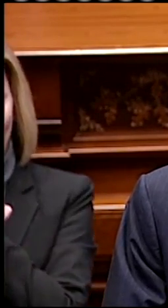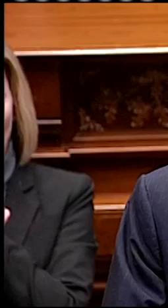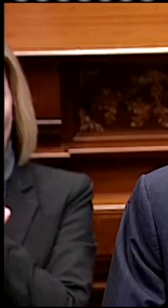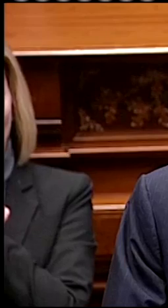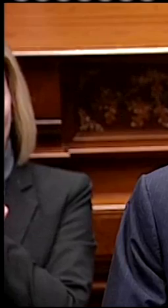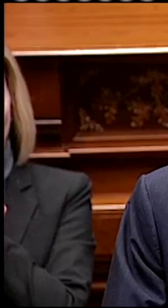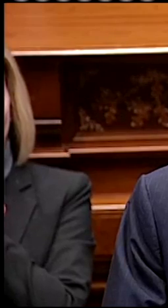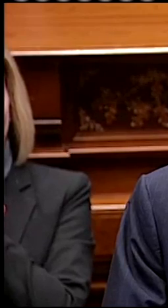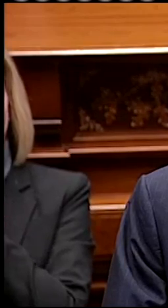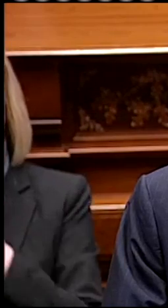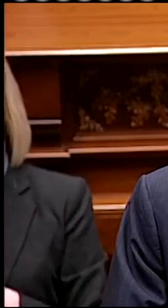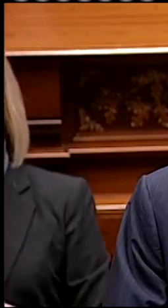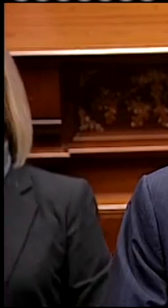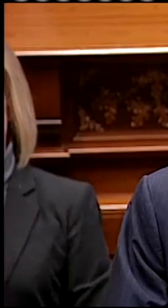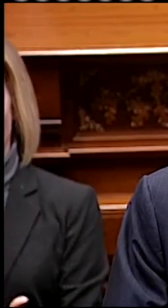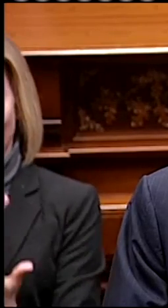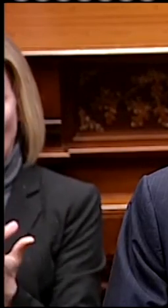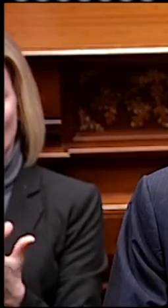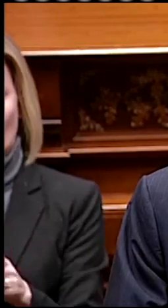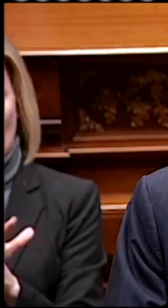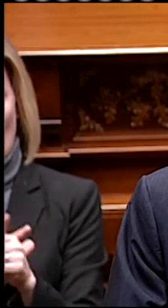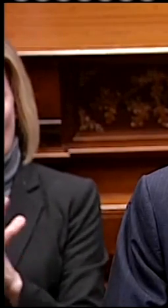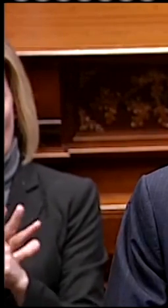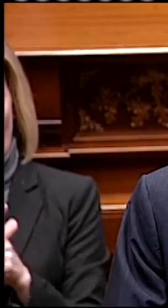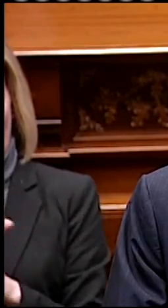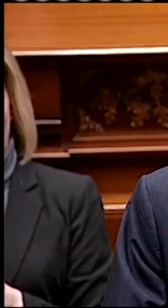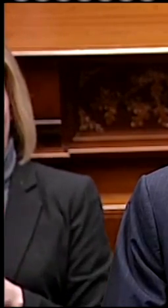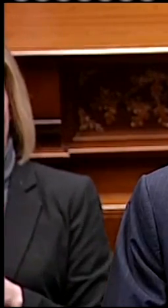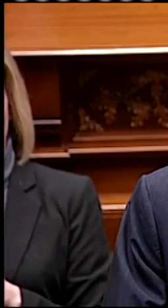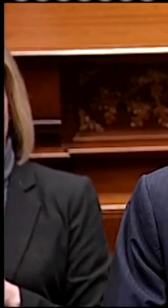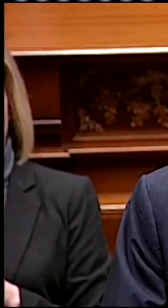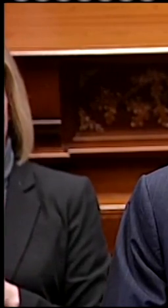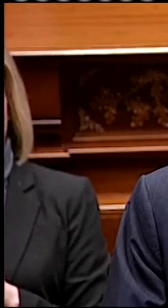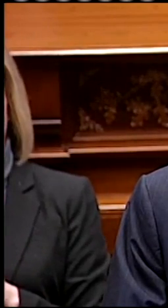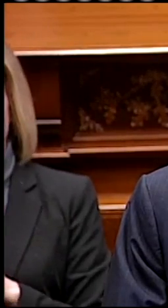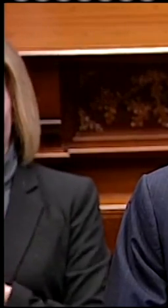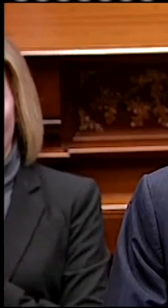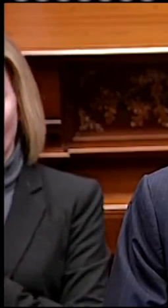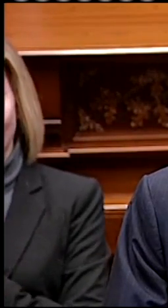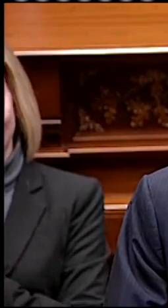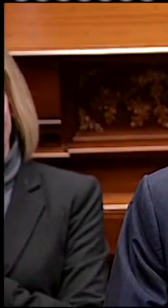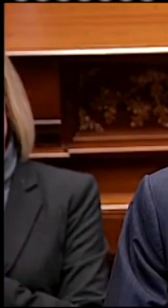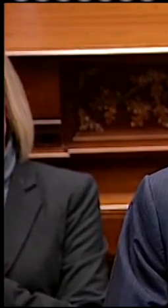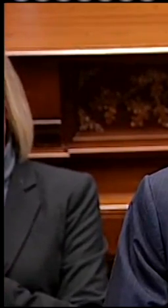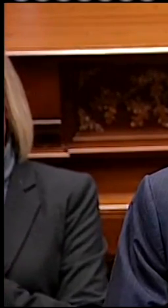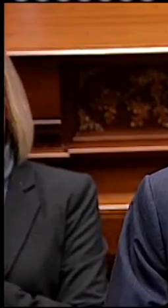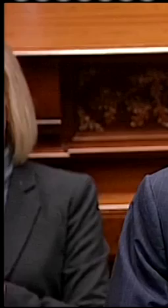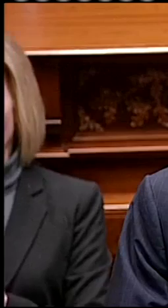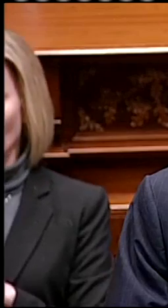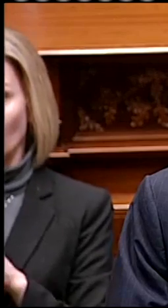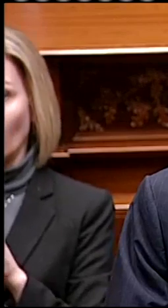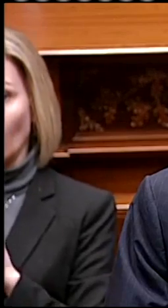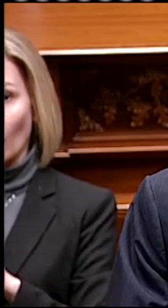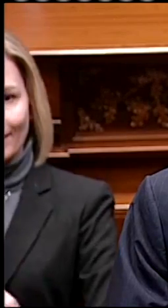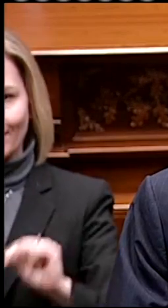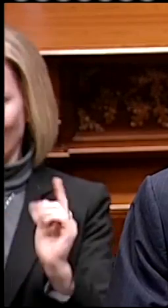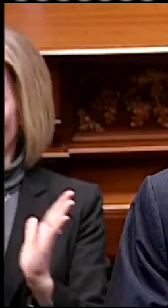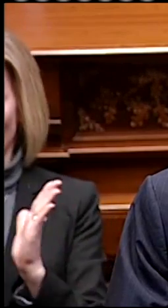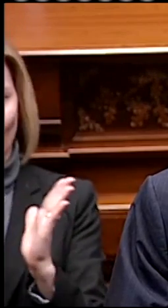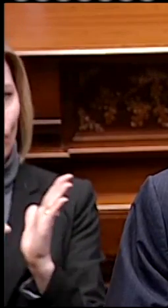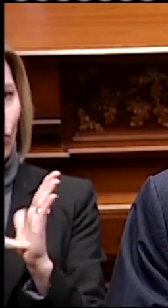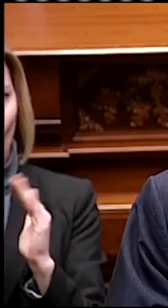nearly 7,000 local units. And the taxpayers of Illinois can no longer afford all of them.